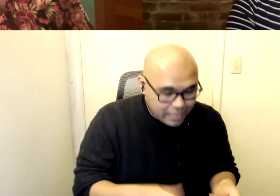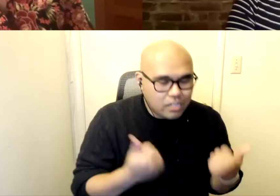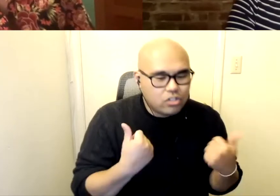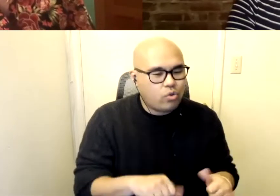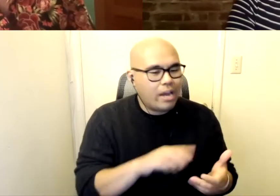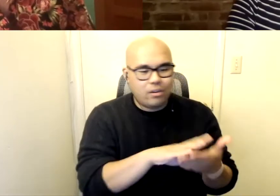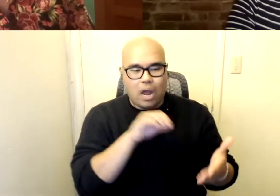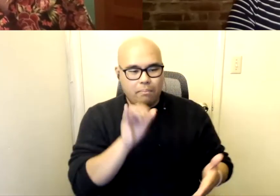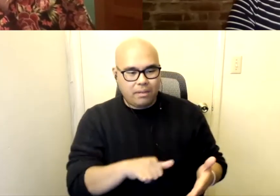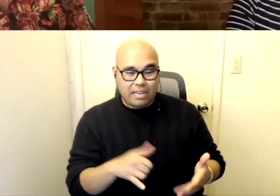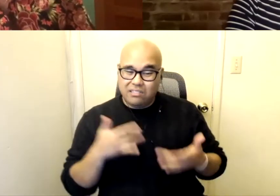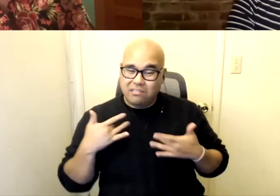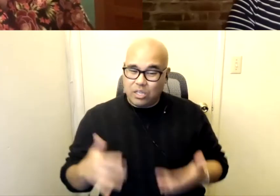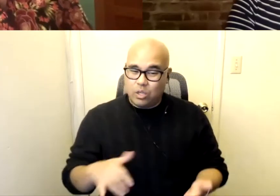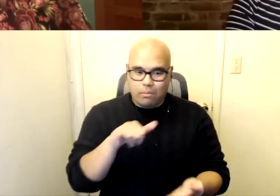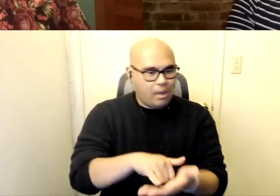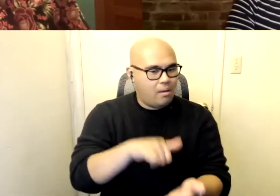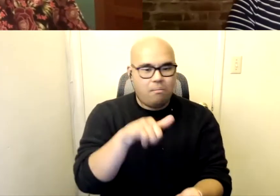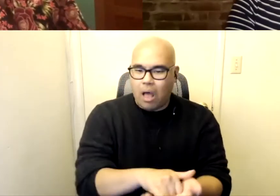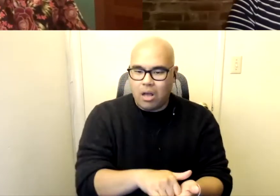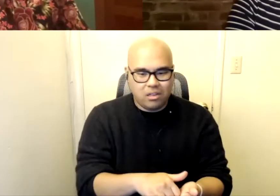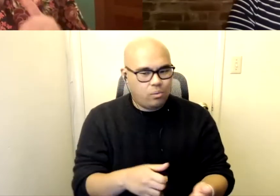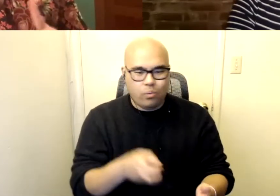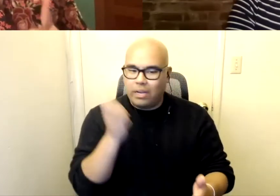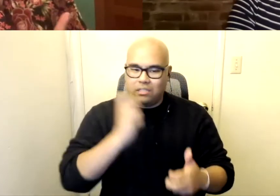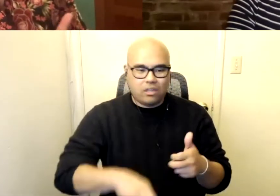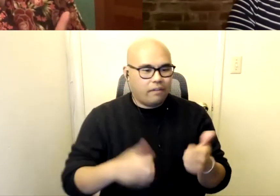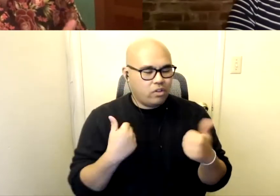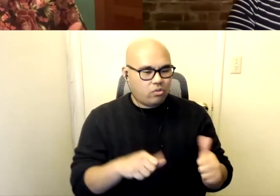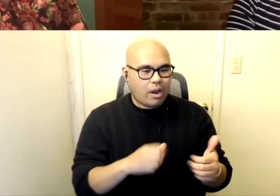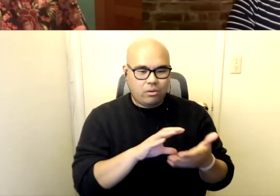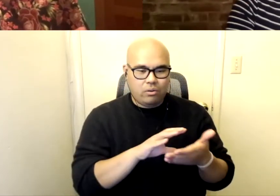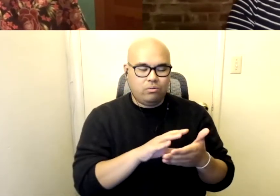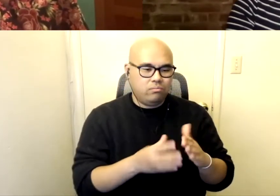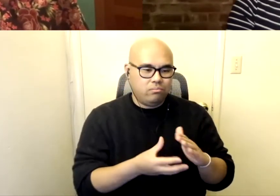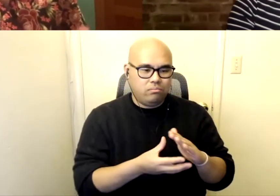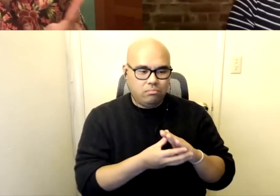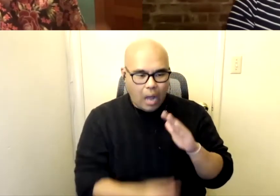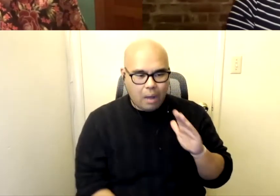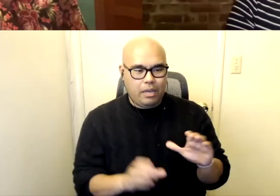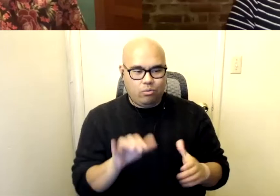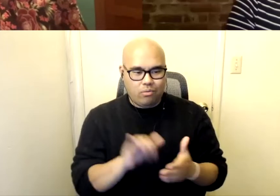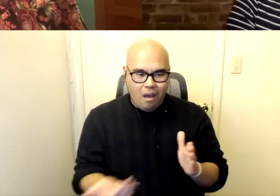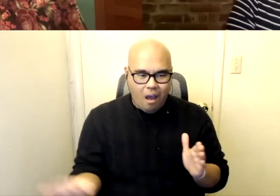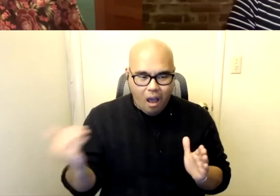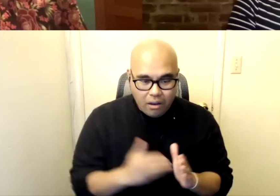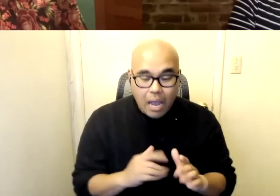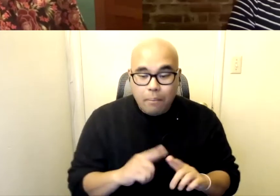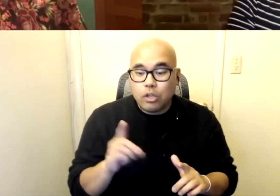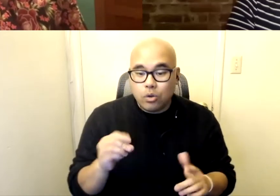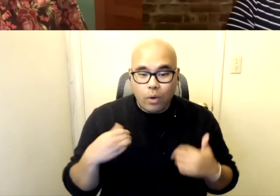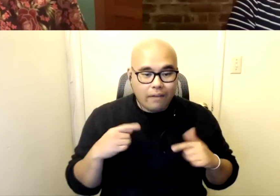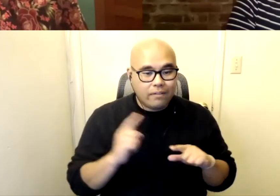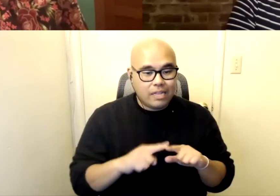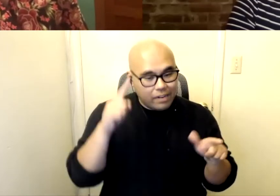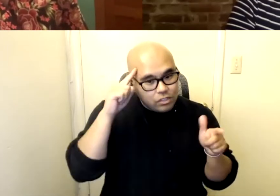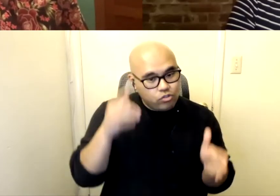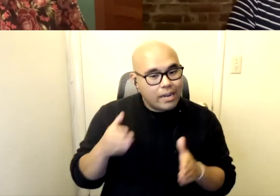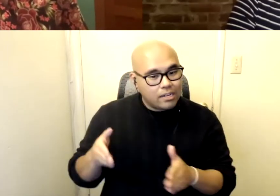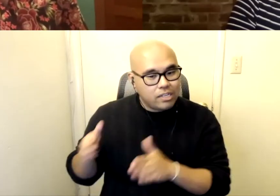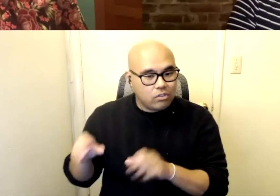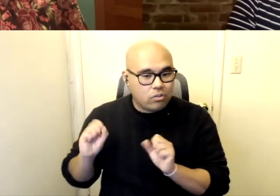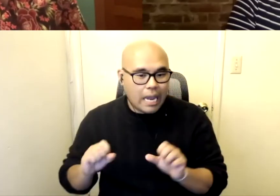It's often impossible to replicate situations like that. But there are strategies.